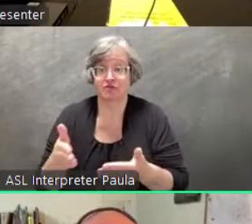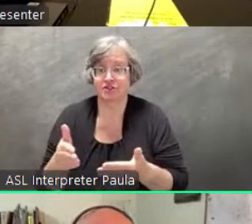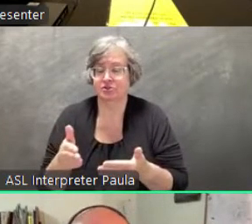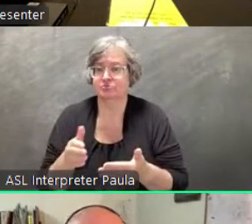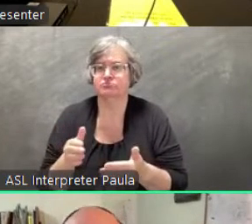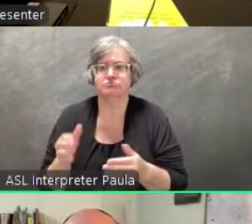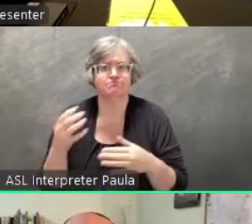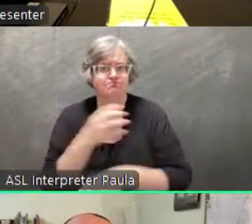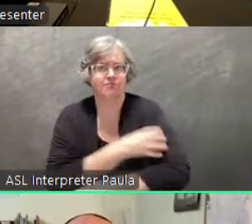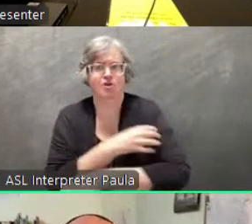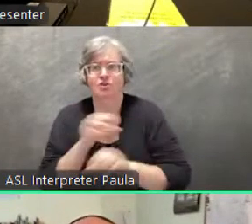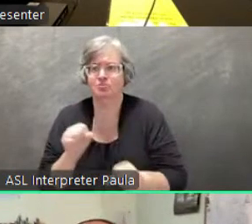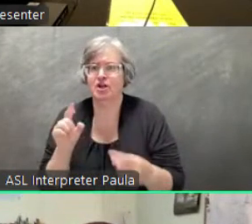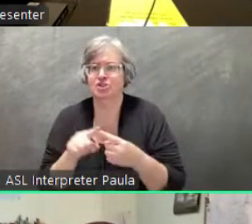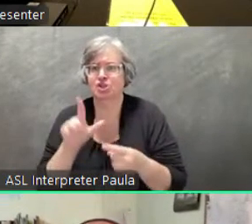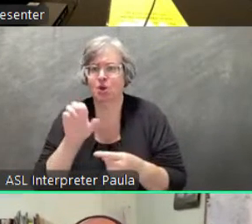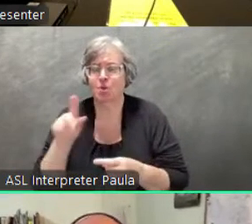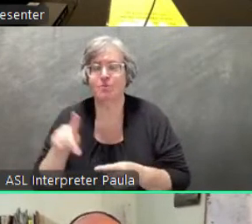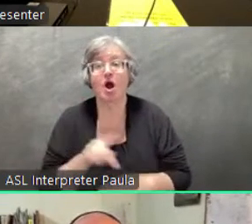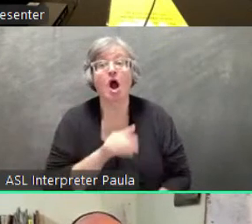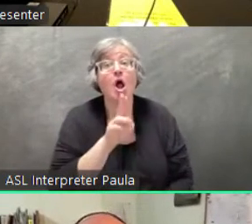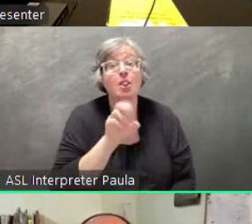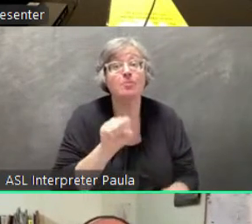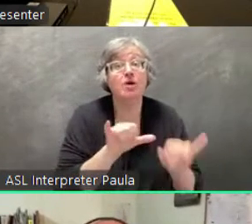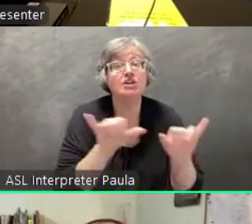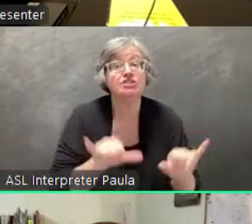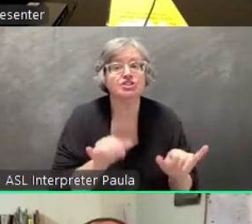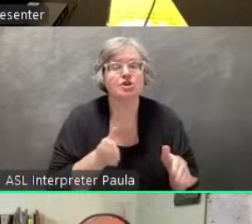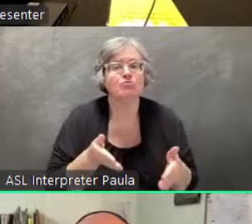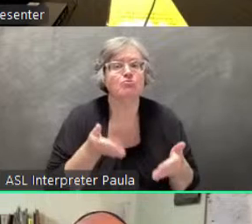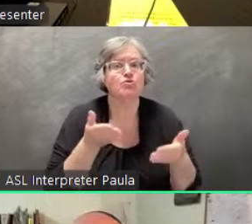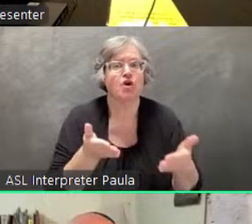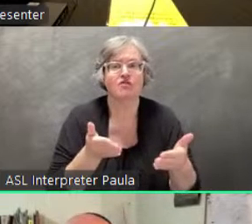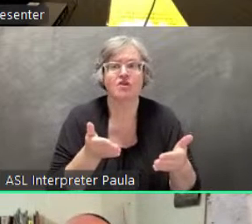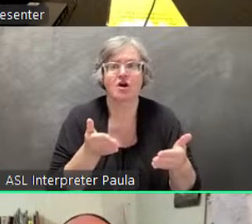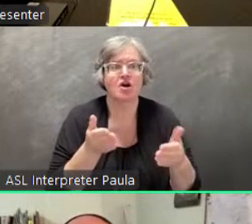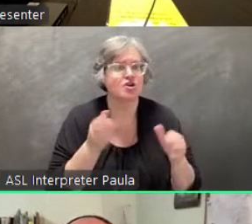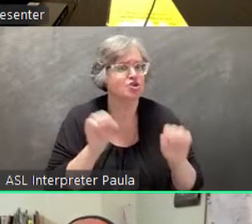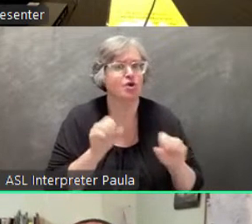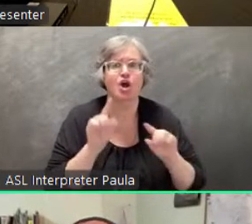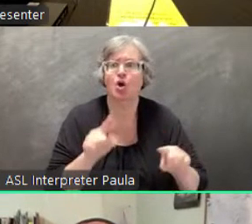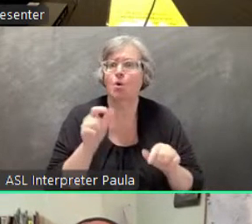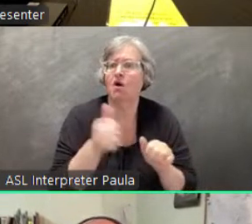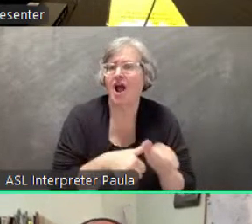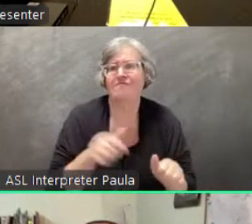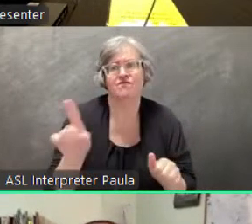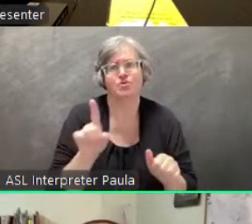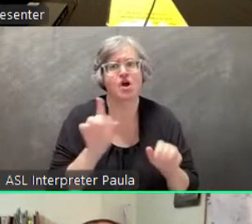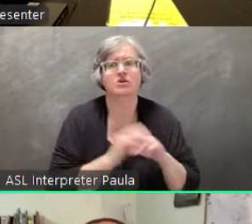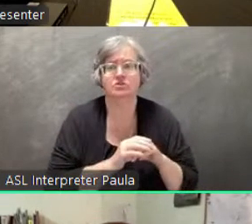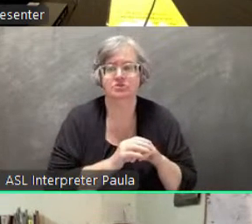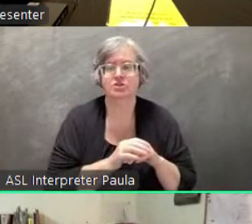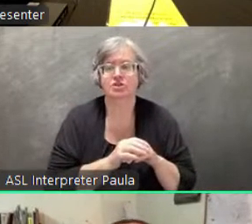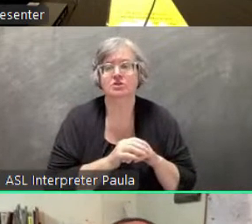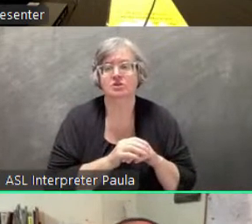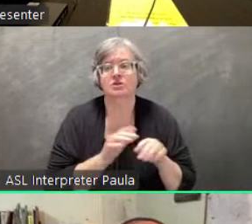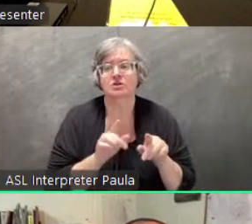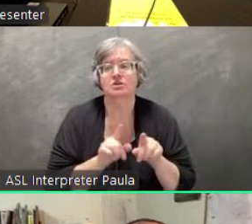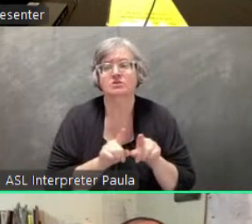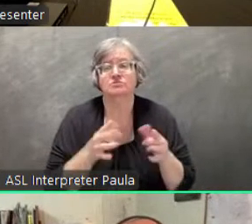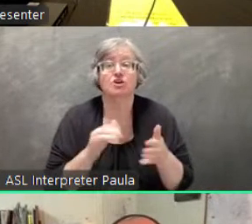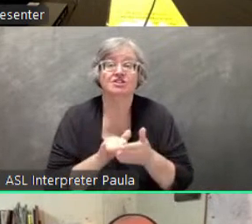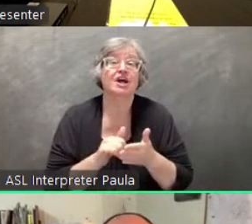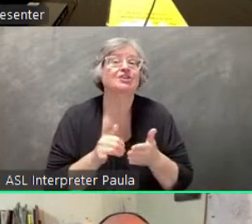capacity into the Loop, your bus system is providing this everywhere to everywhere travel opportunity, at least to the extent that it's